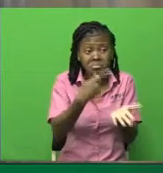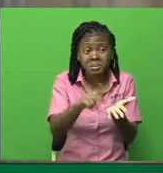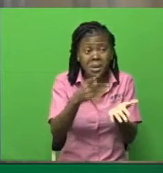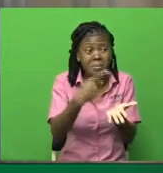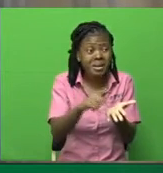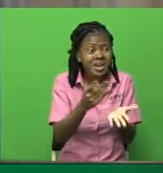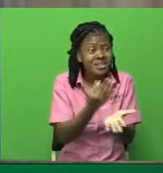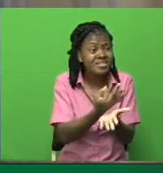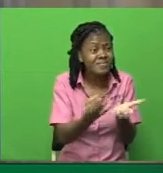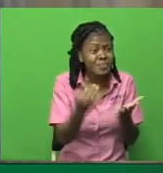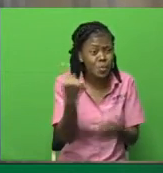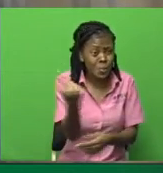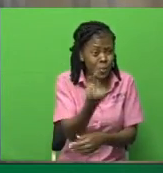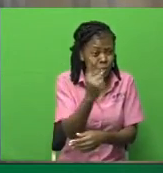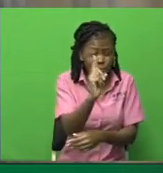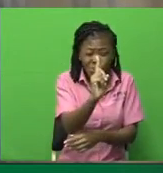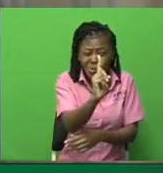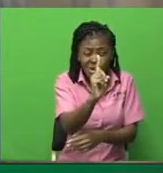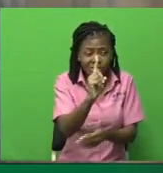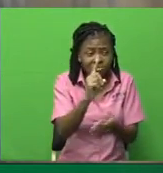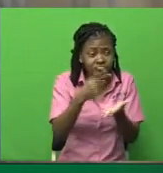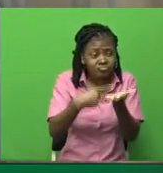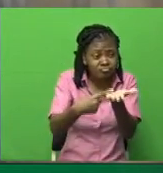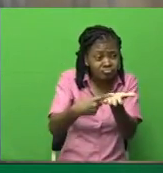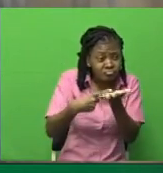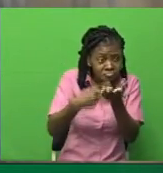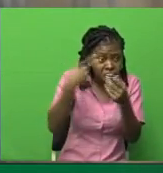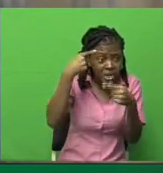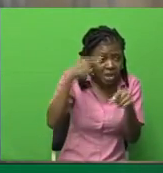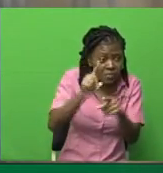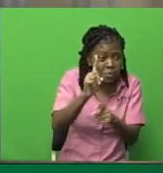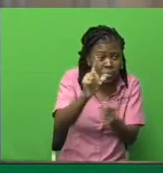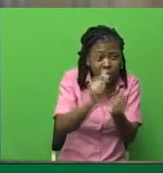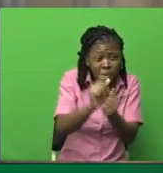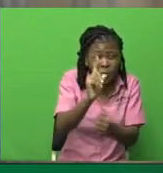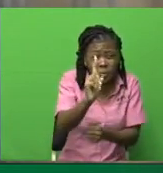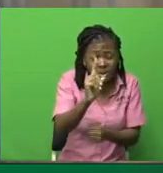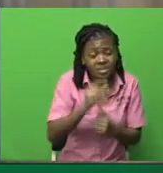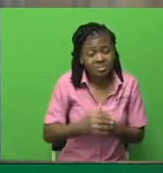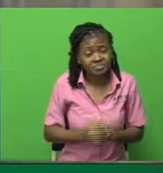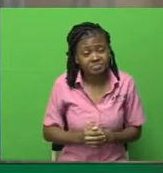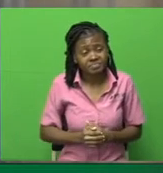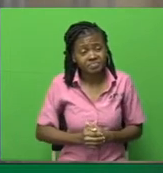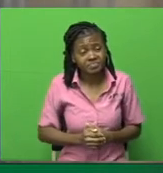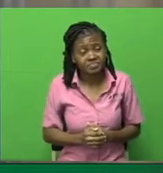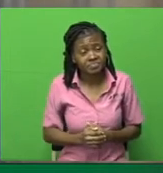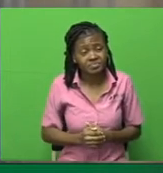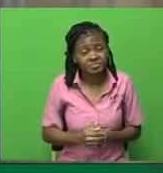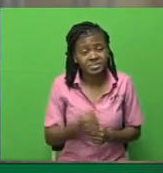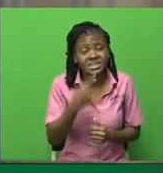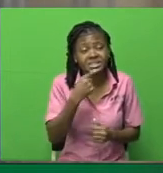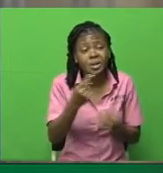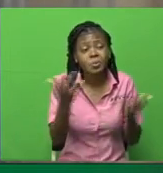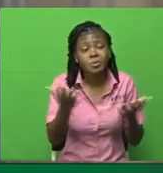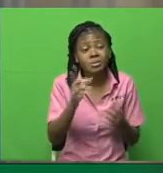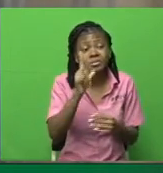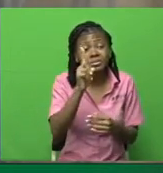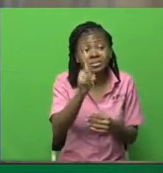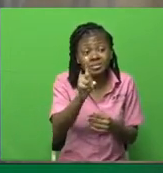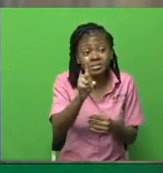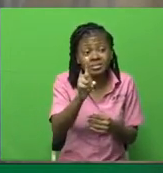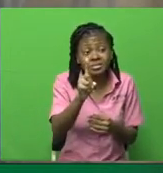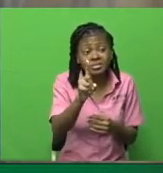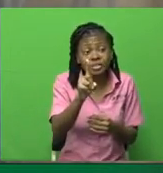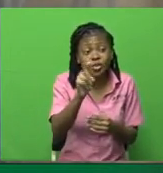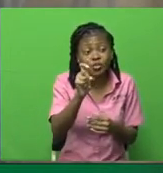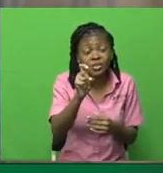for one what it did instead they offered one hundred thousand dollars the workers a